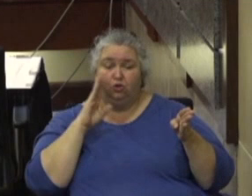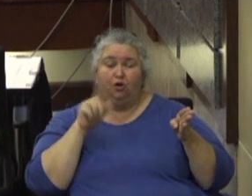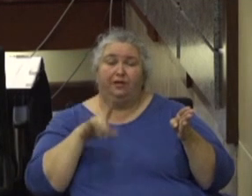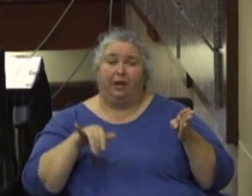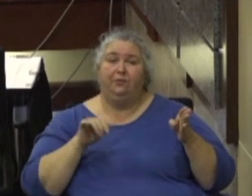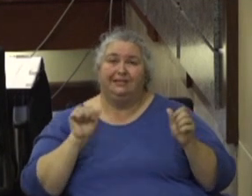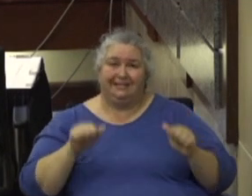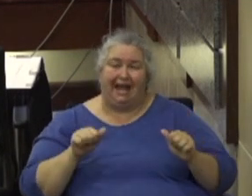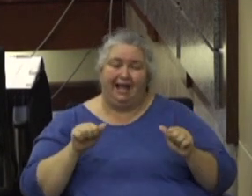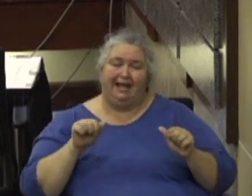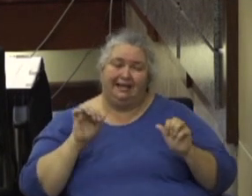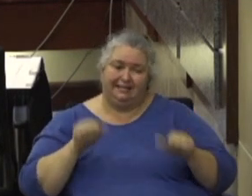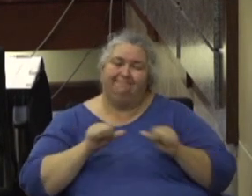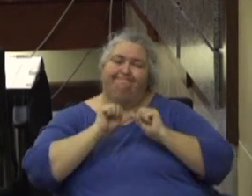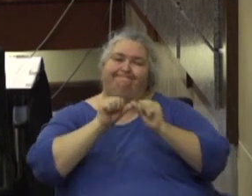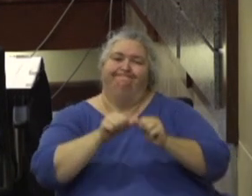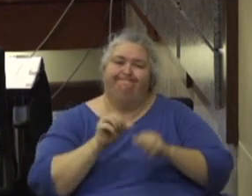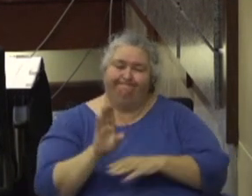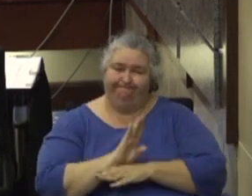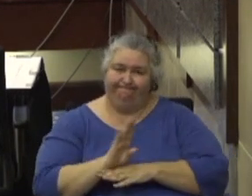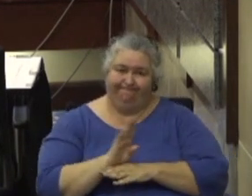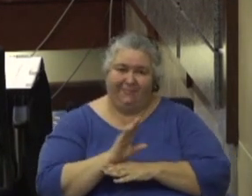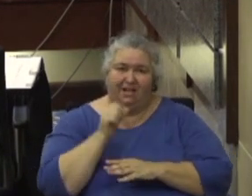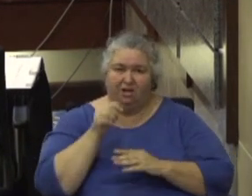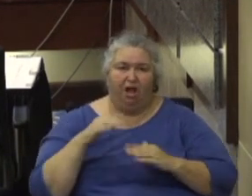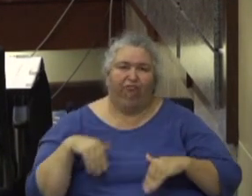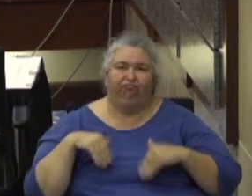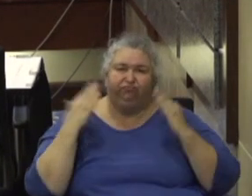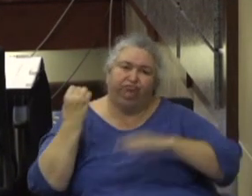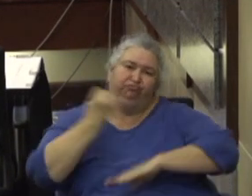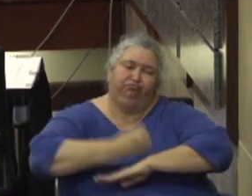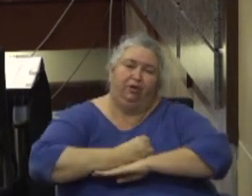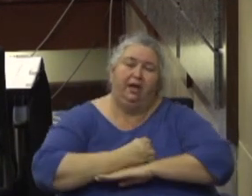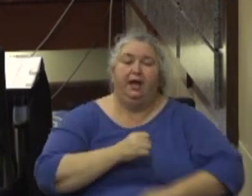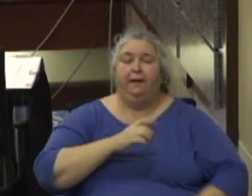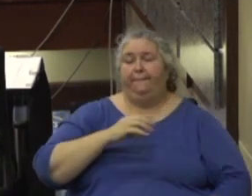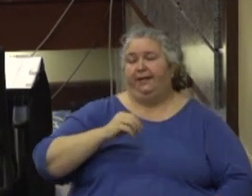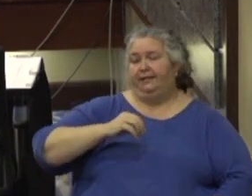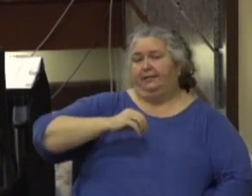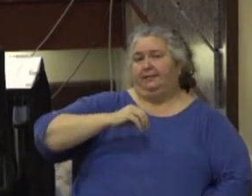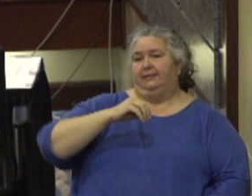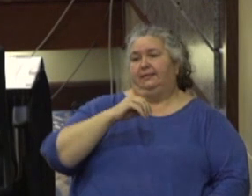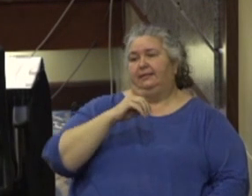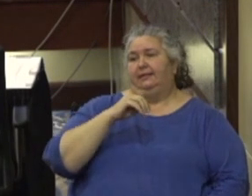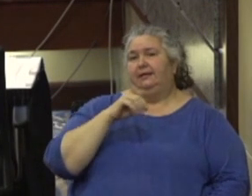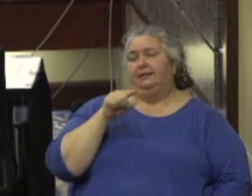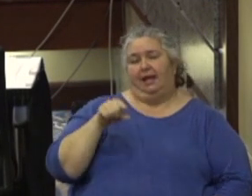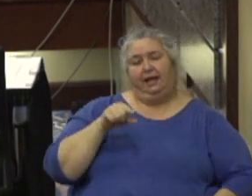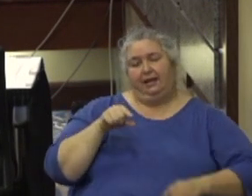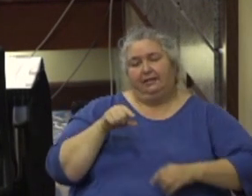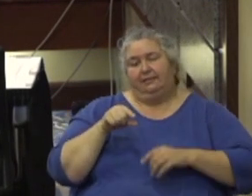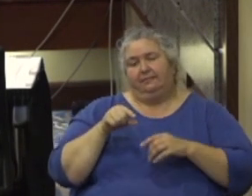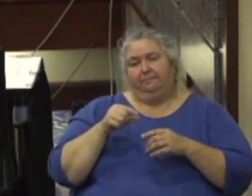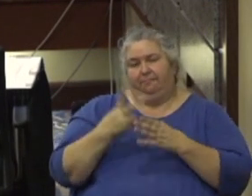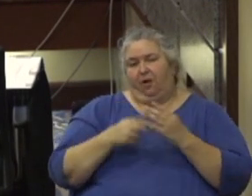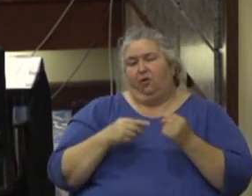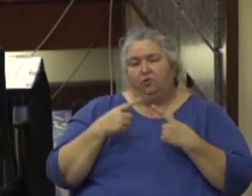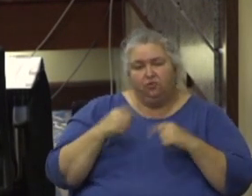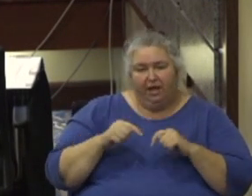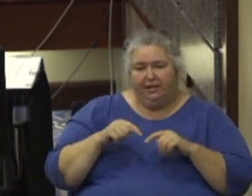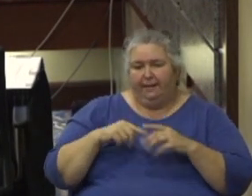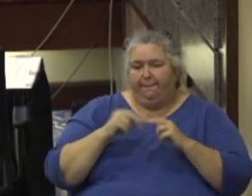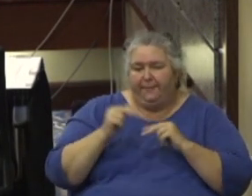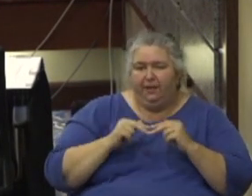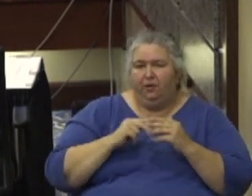The partnership of Syntex Hispanic and Syntex African American Chambers have dug in and really tried to build programming around